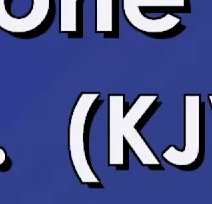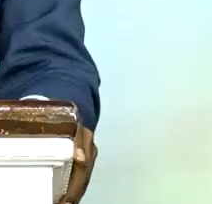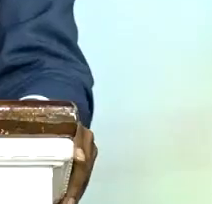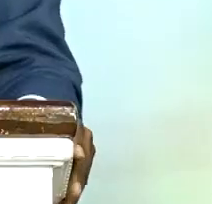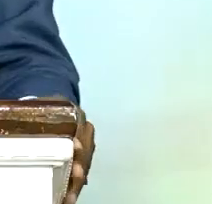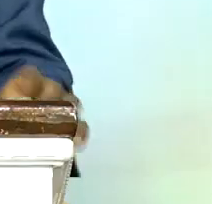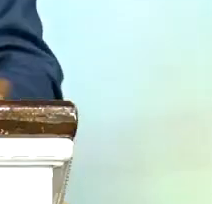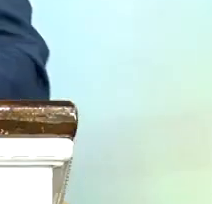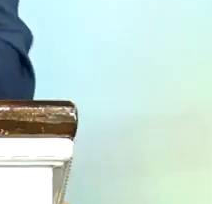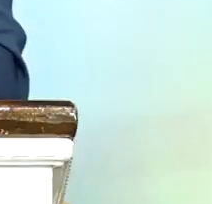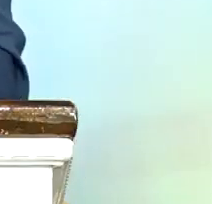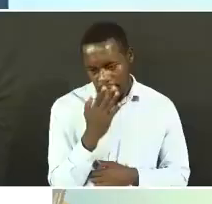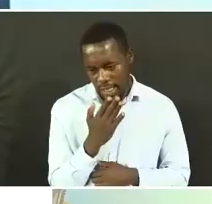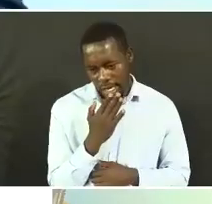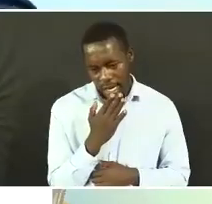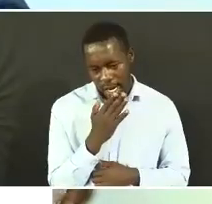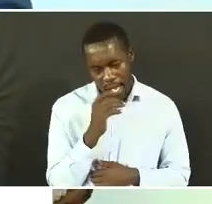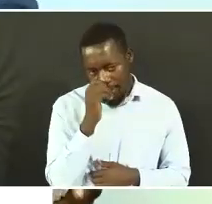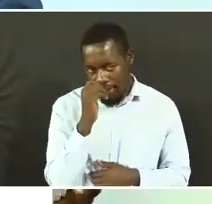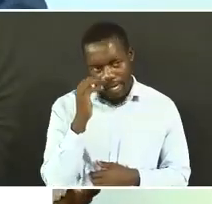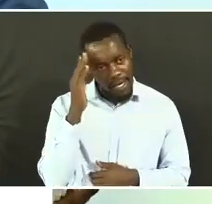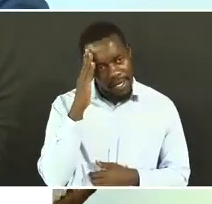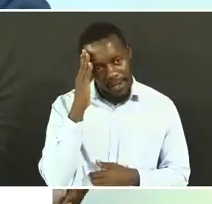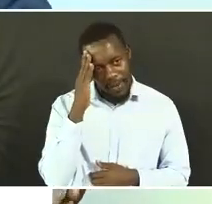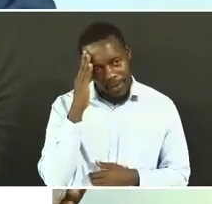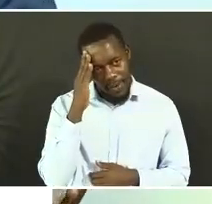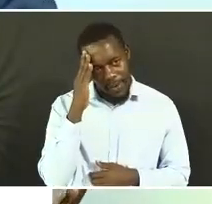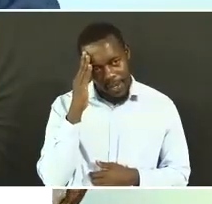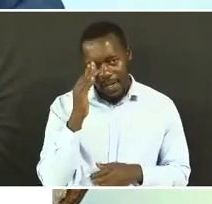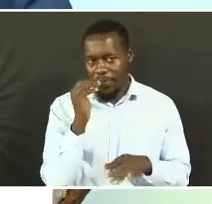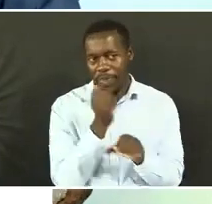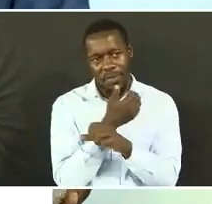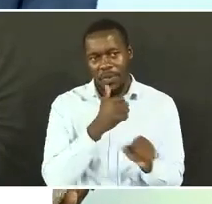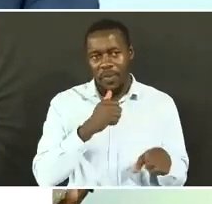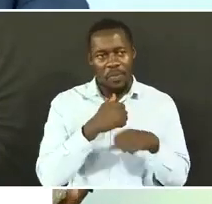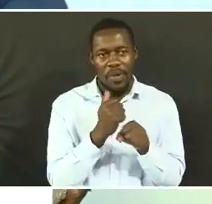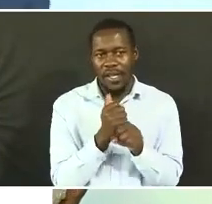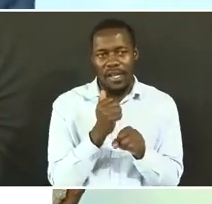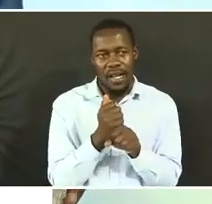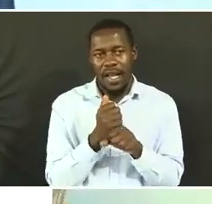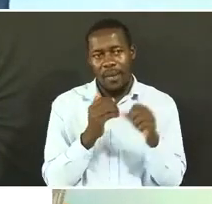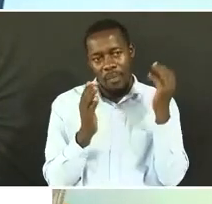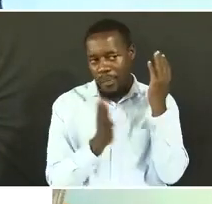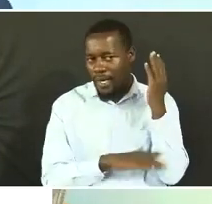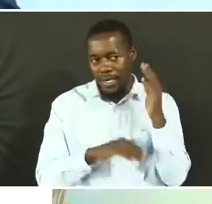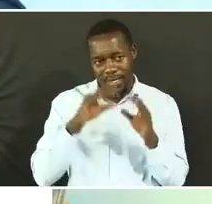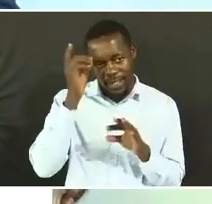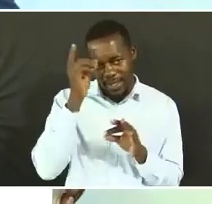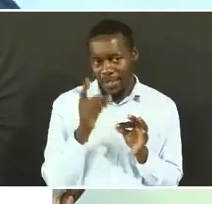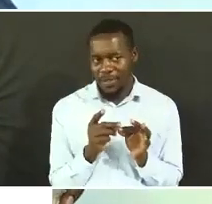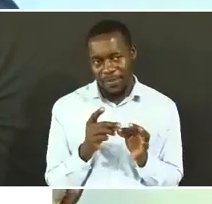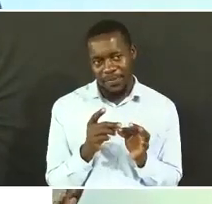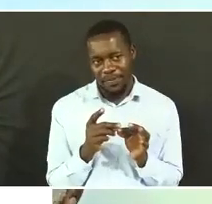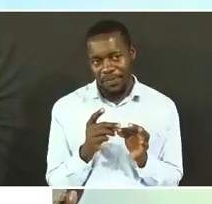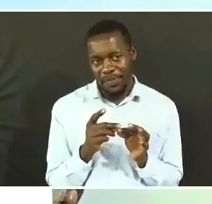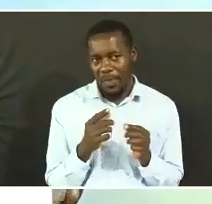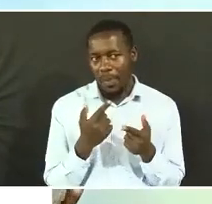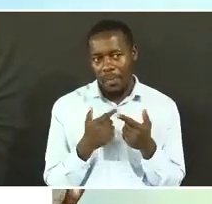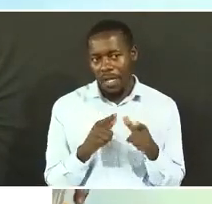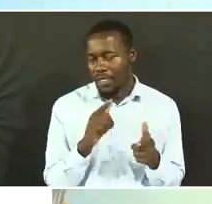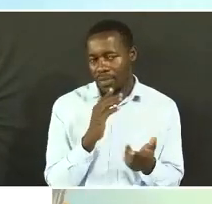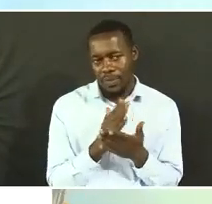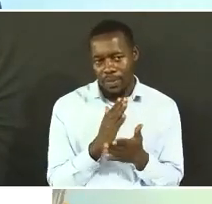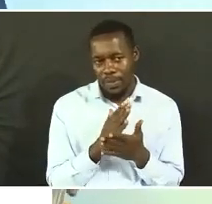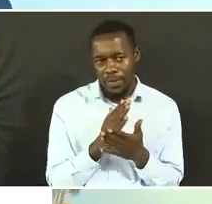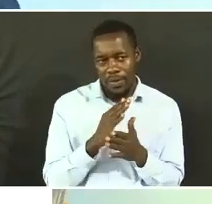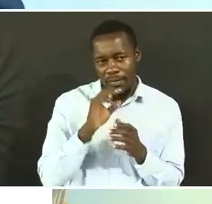instance, but I was all too consumed in my fast and pleasure-loving life, Daddy. But I escaped a broken jaw